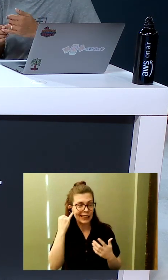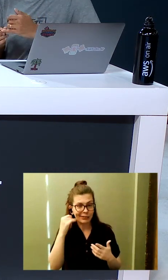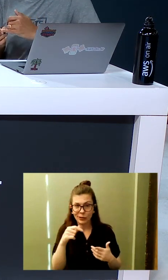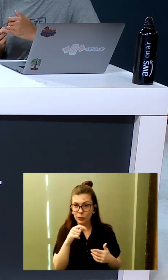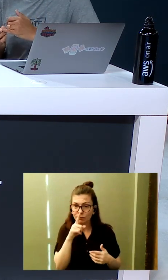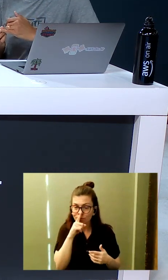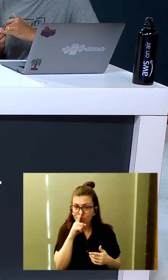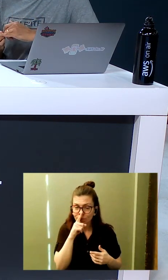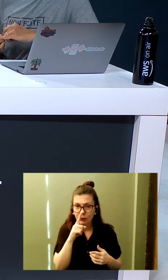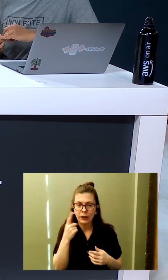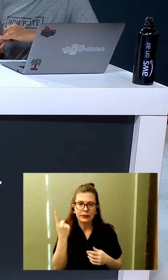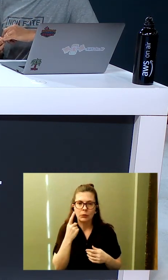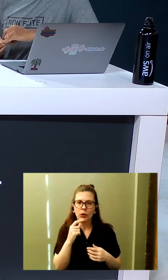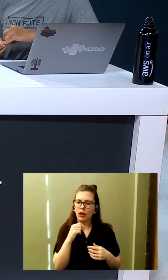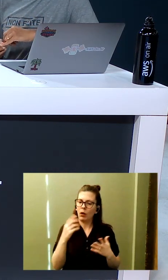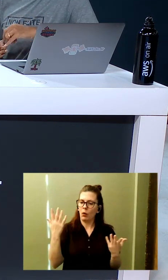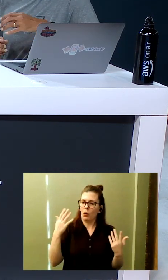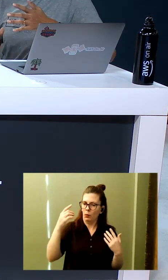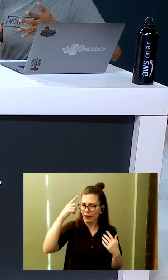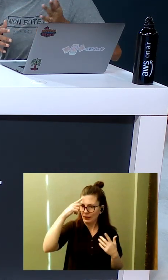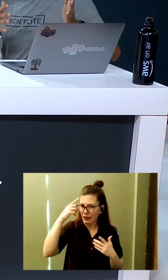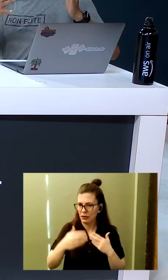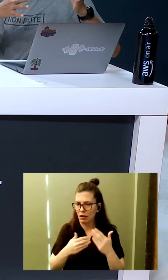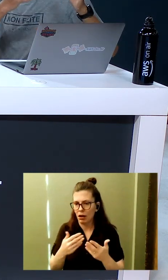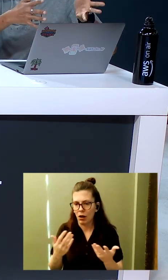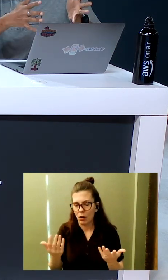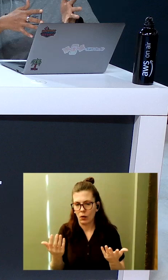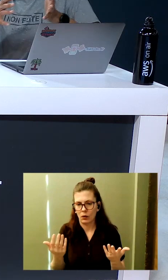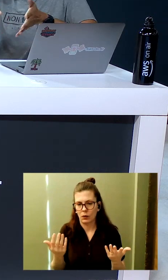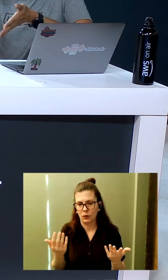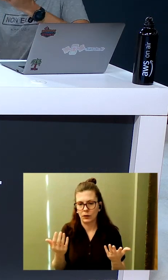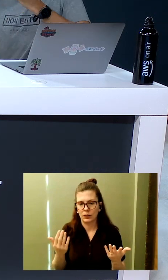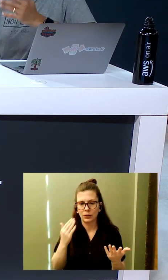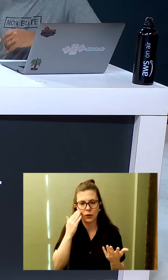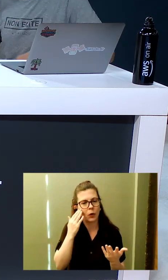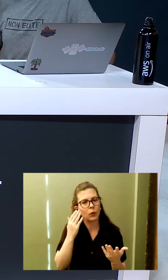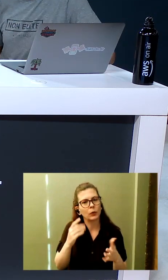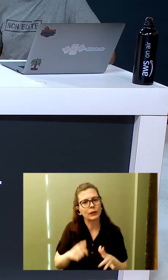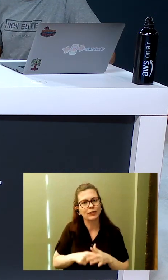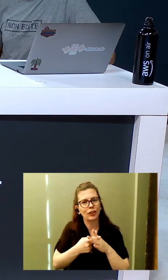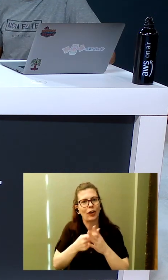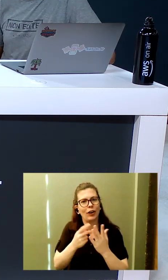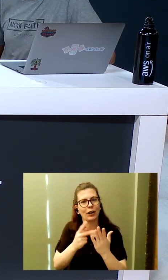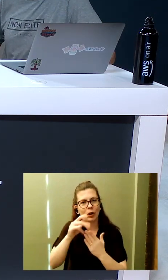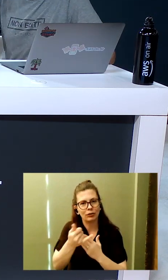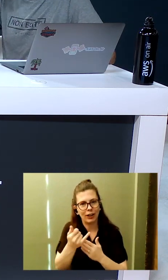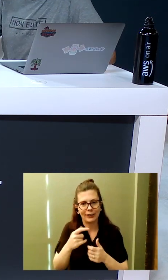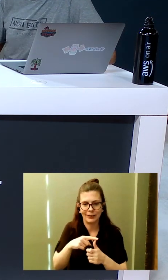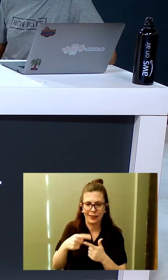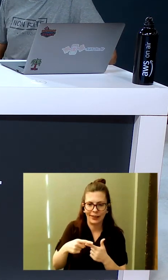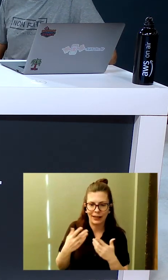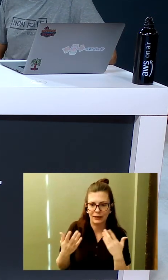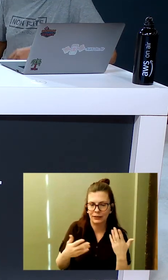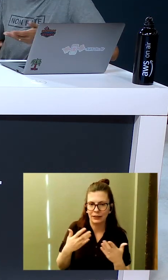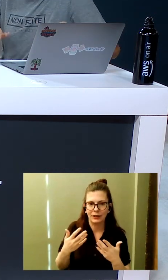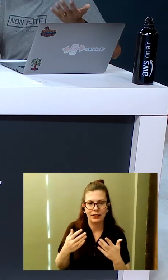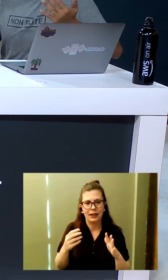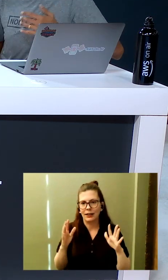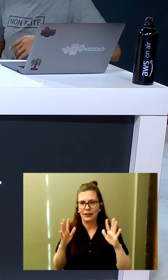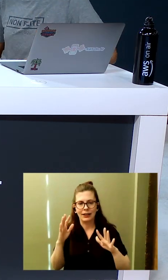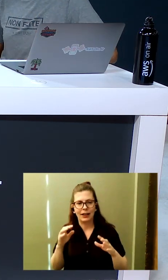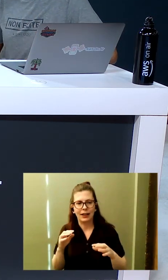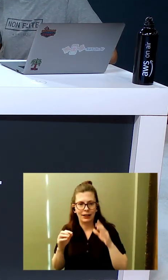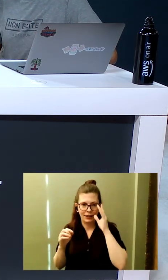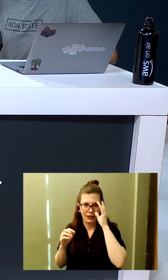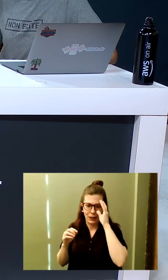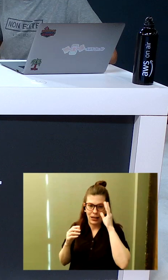wouldn't be thinking about it. Then they start the project and then they have to. All right, saved people a lot I'm just going to go effort.